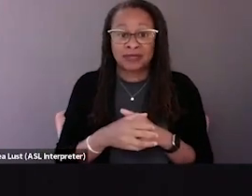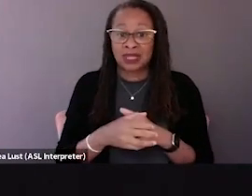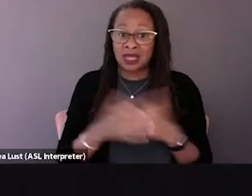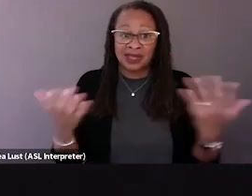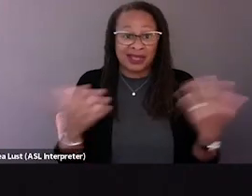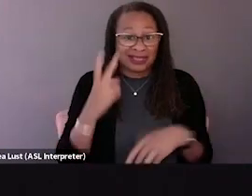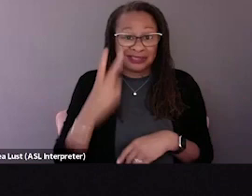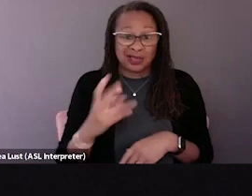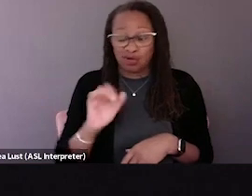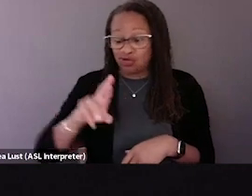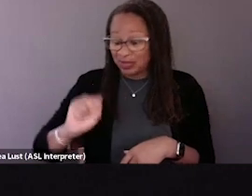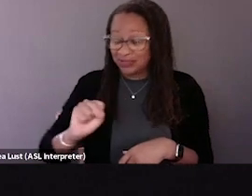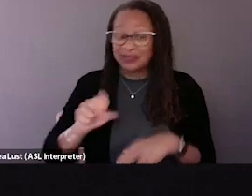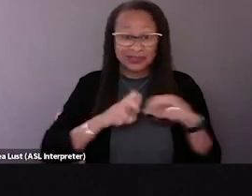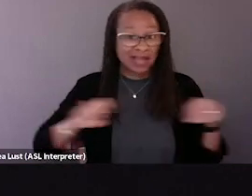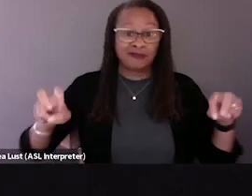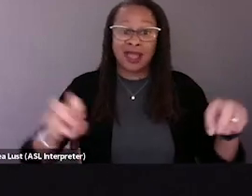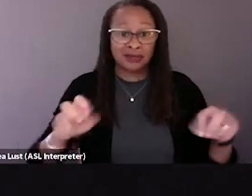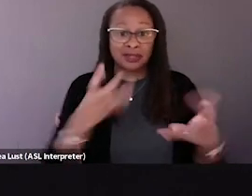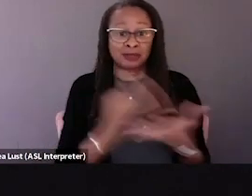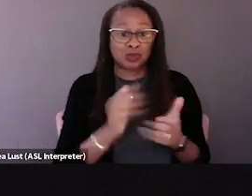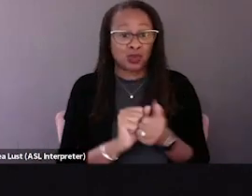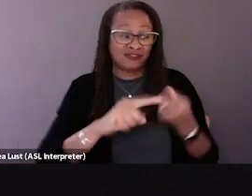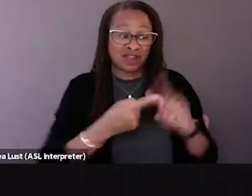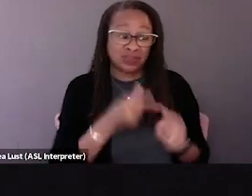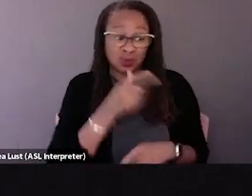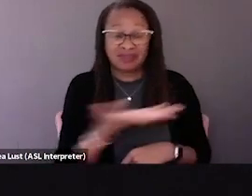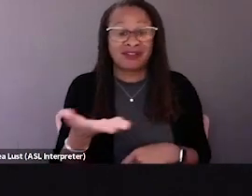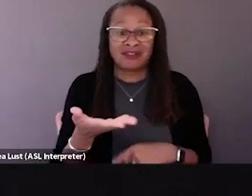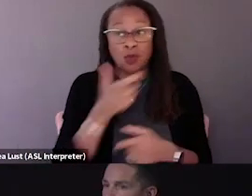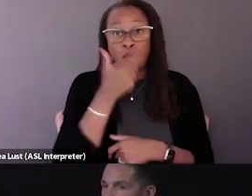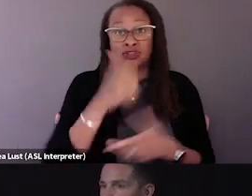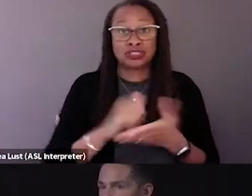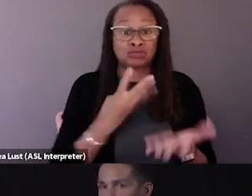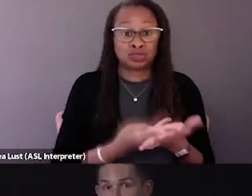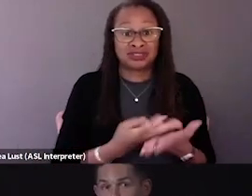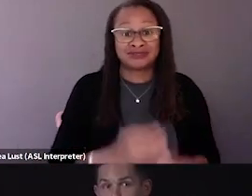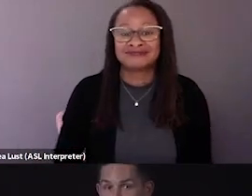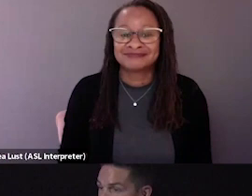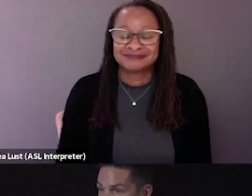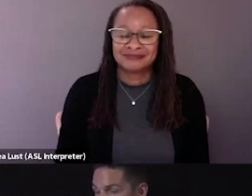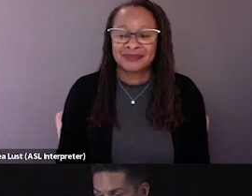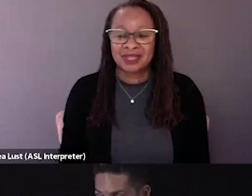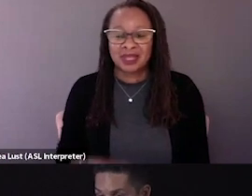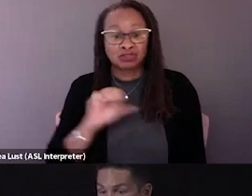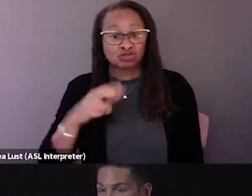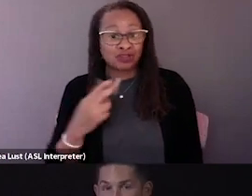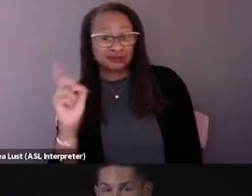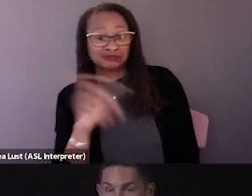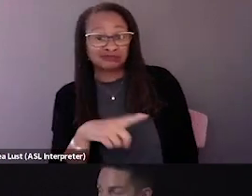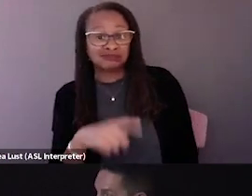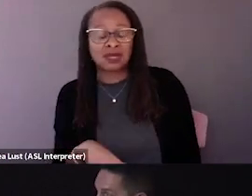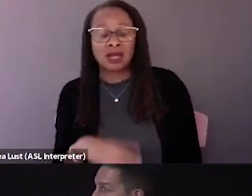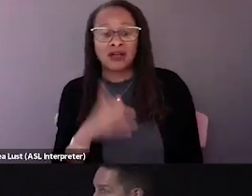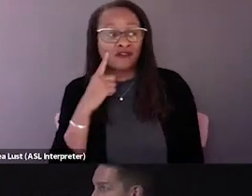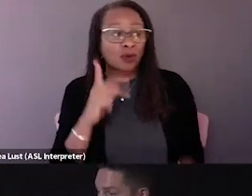common area in the prison with all his friends, and they watched it together. And so. And how do you, for those who, are in this field, or